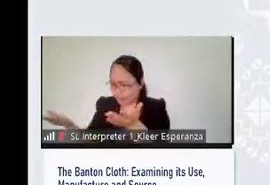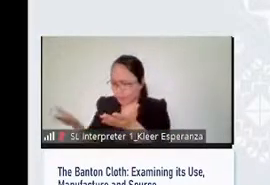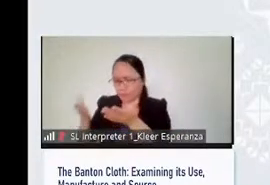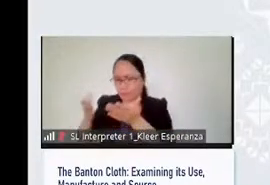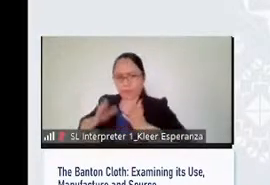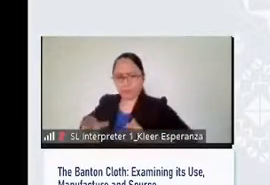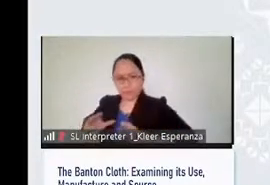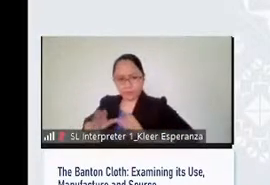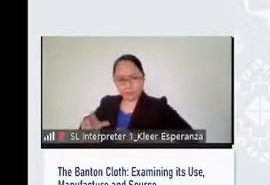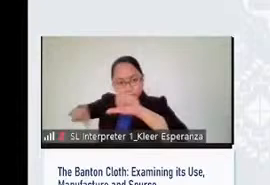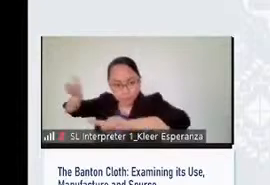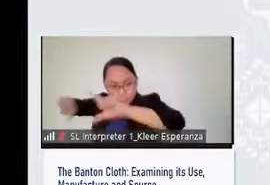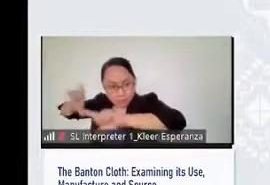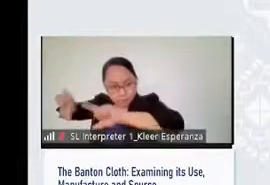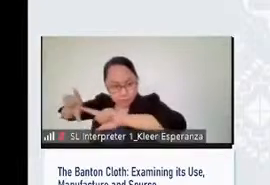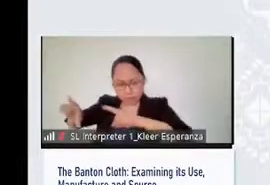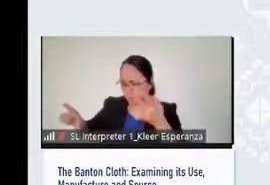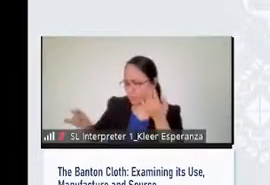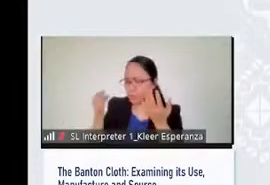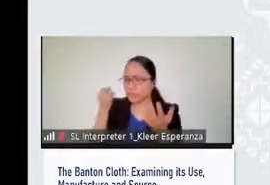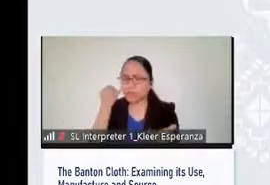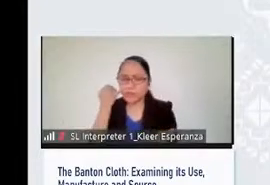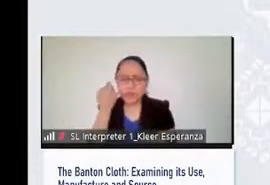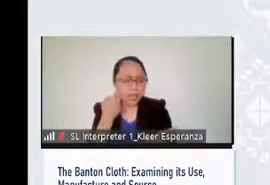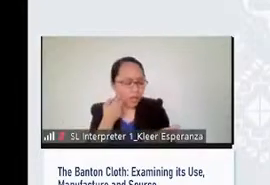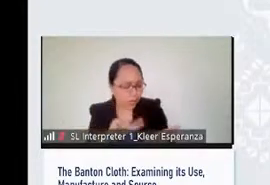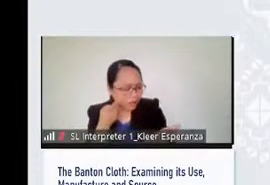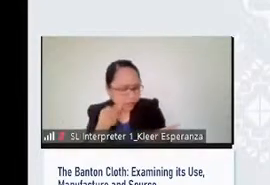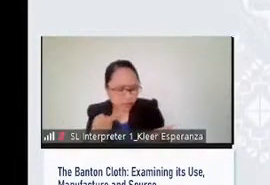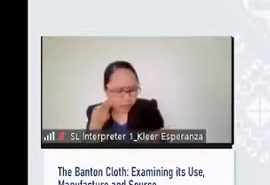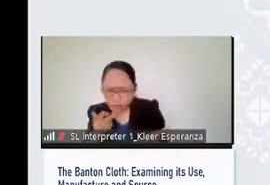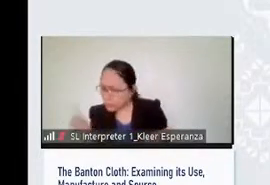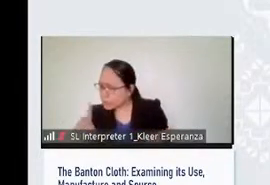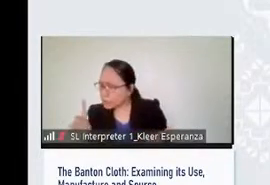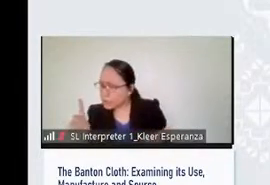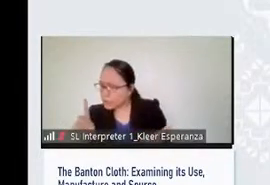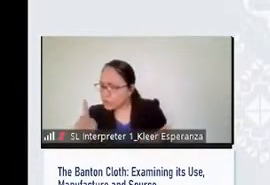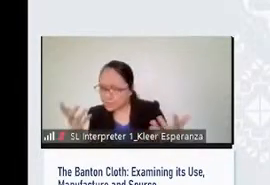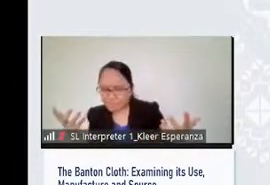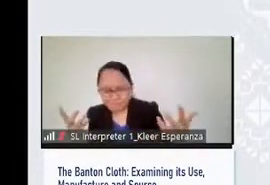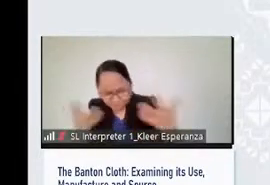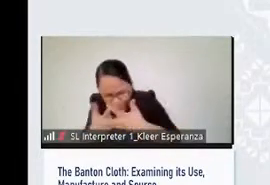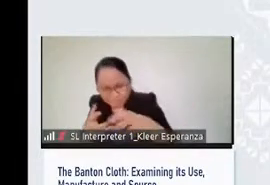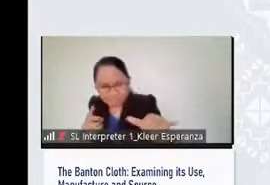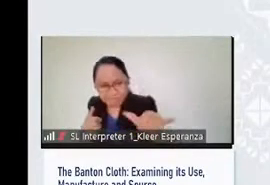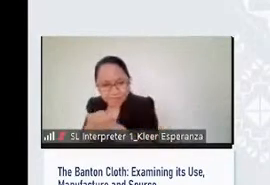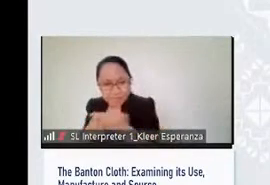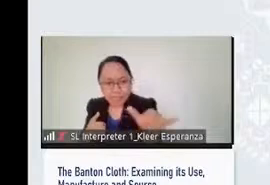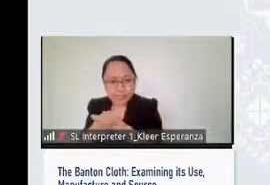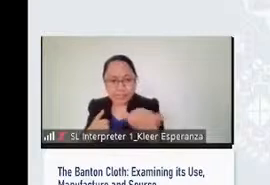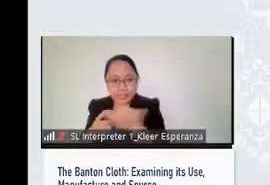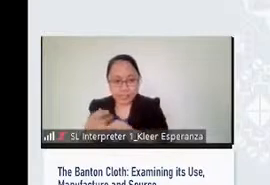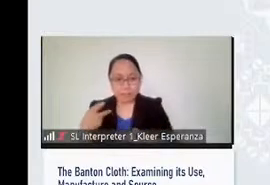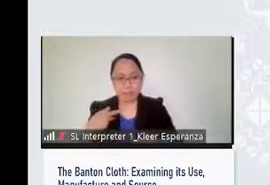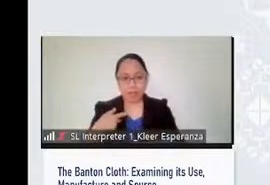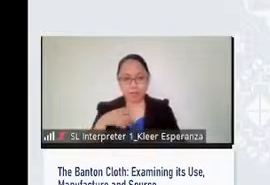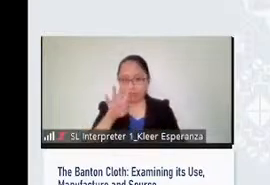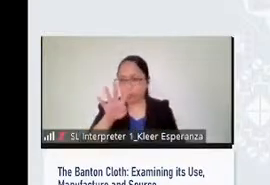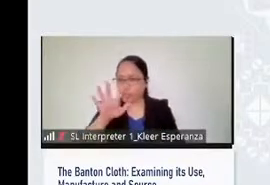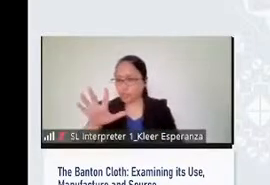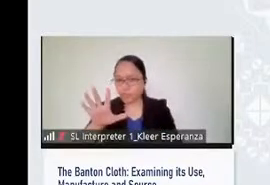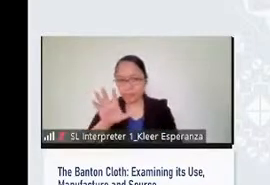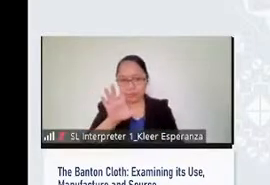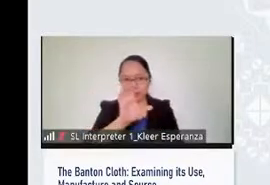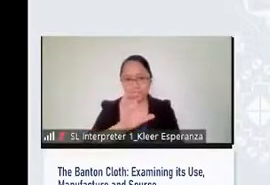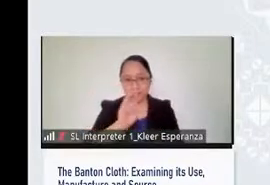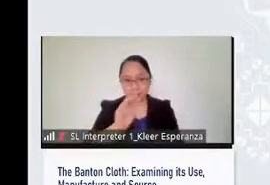used, type of weave employed, and microscopic cross-sectional view of the fibers. But due to the required sample size, which is at least